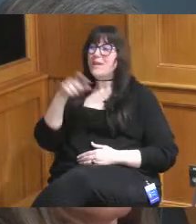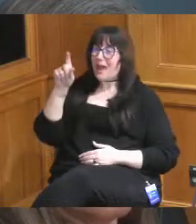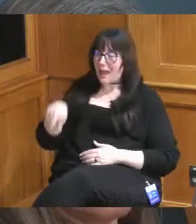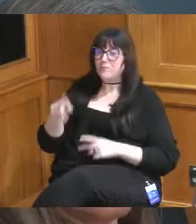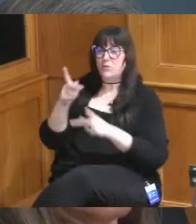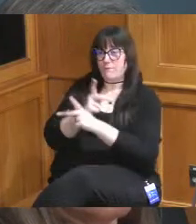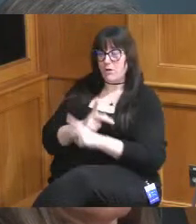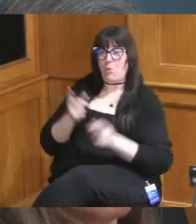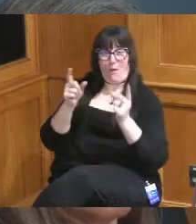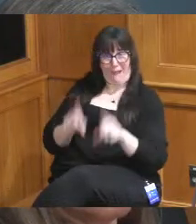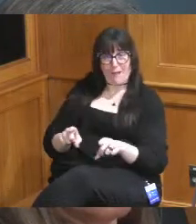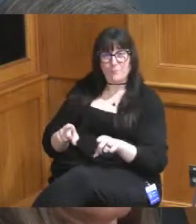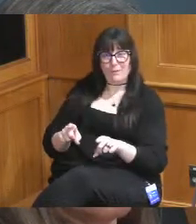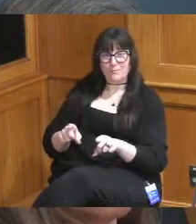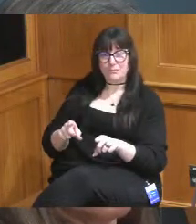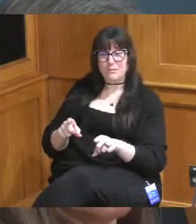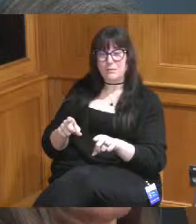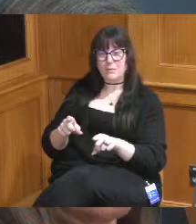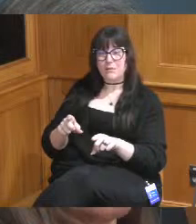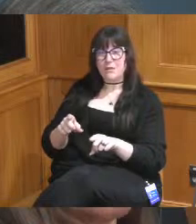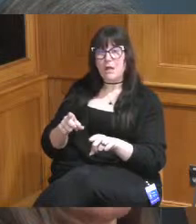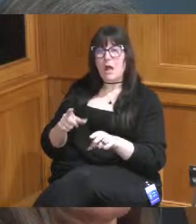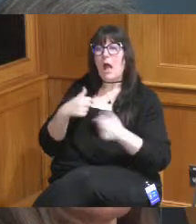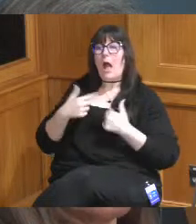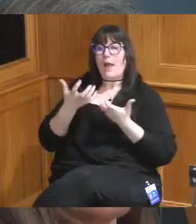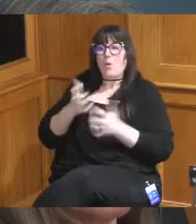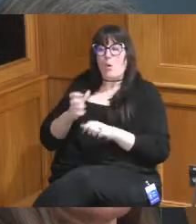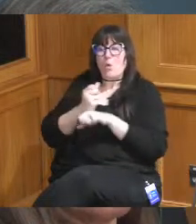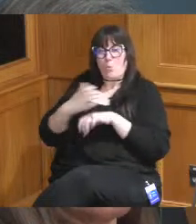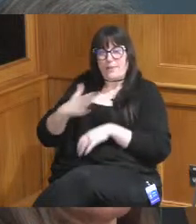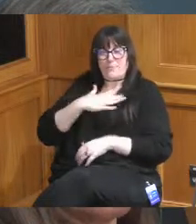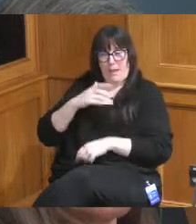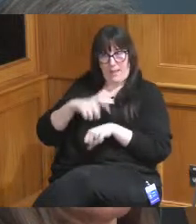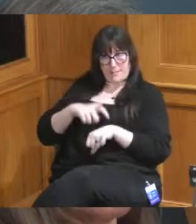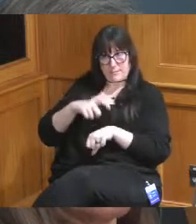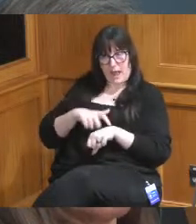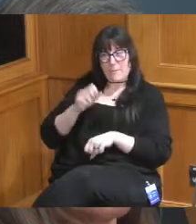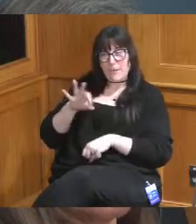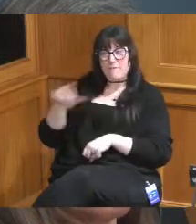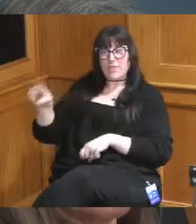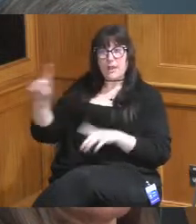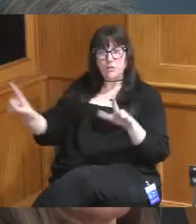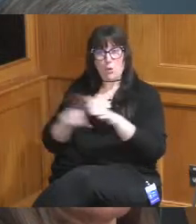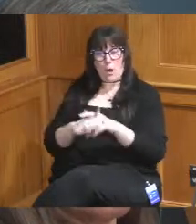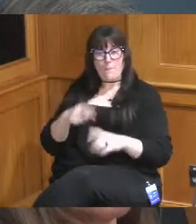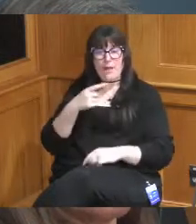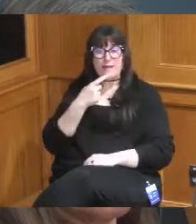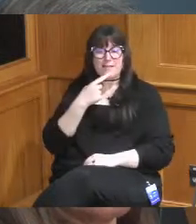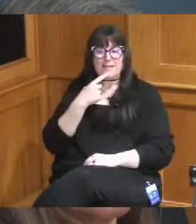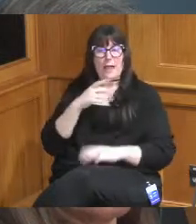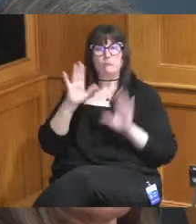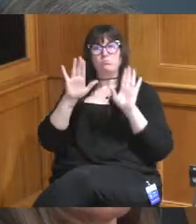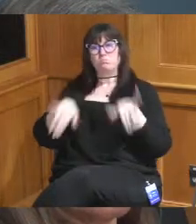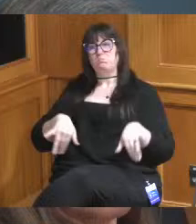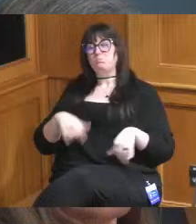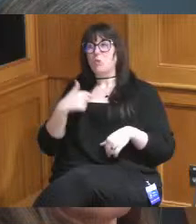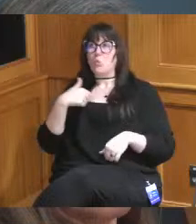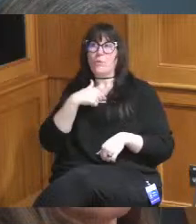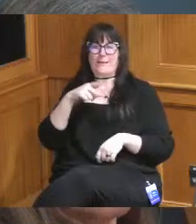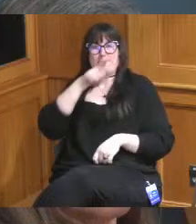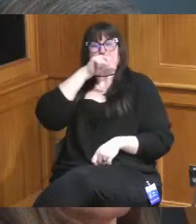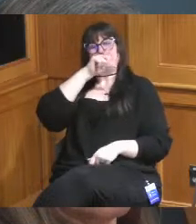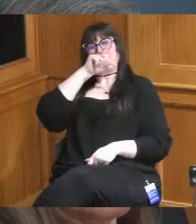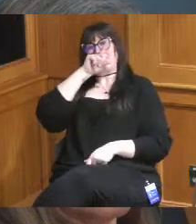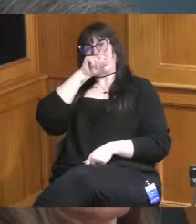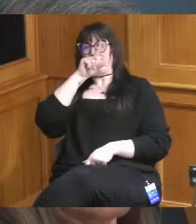it, but I don't want it to be a waste of my time and they come in and say, Evendale or the sheriff department, that,